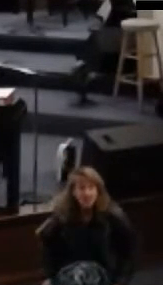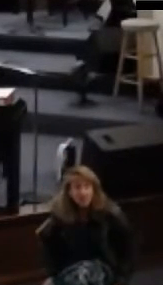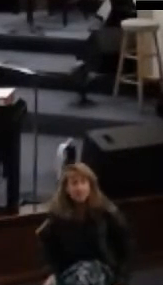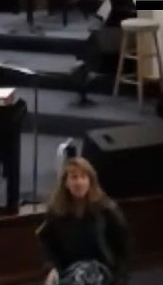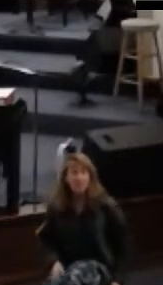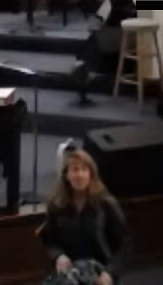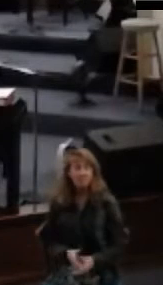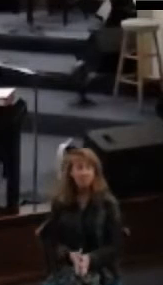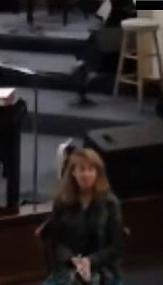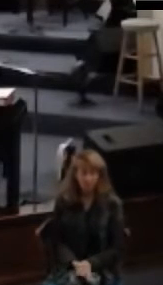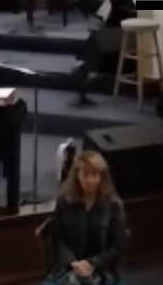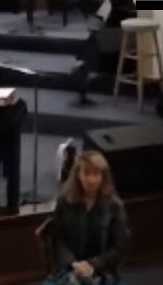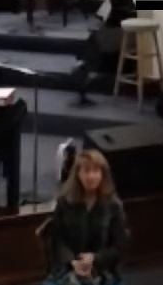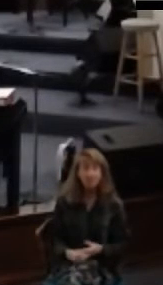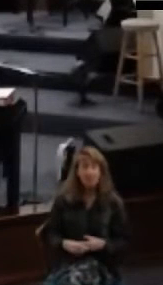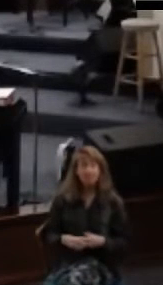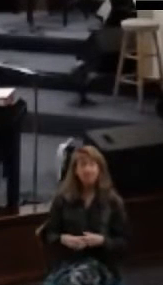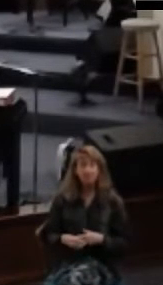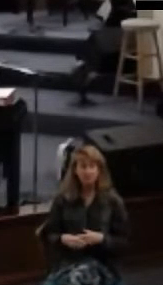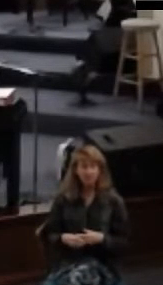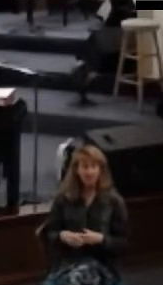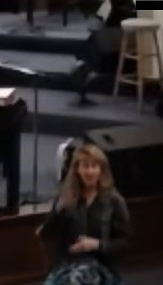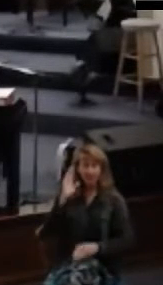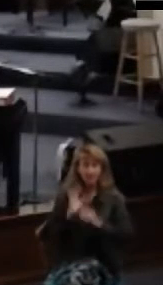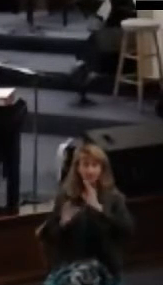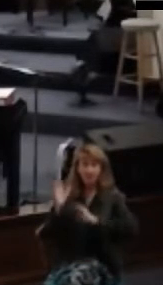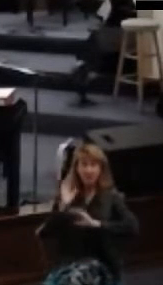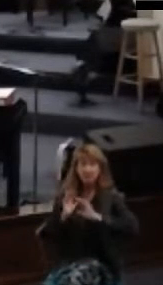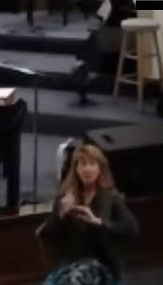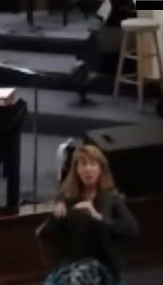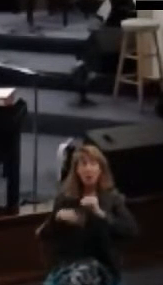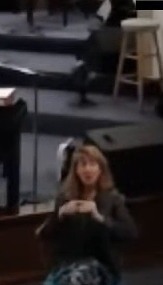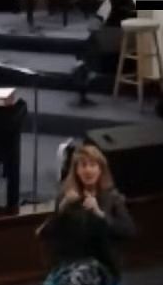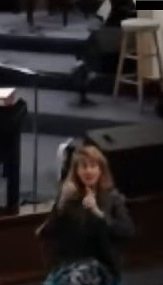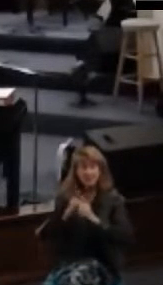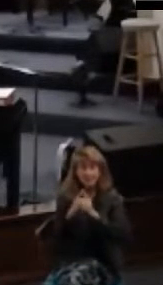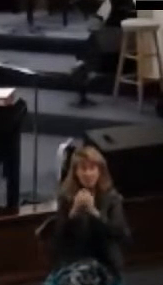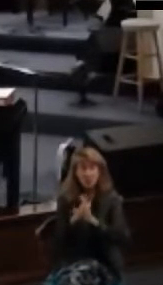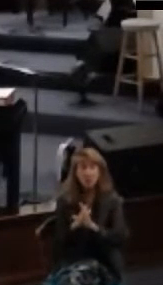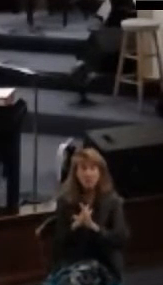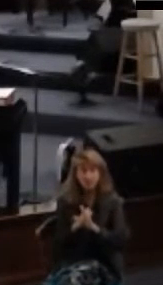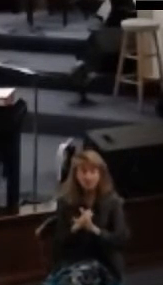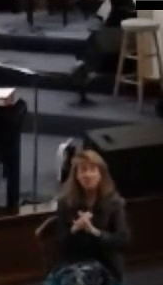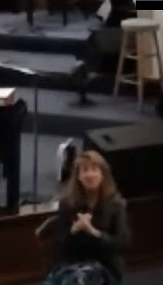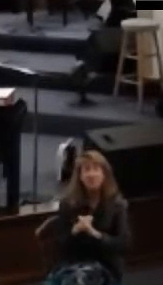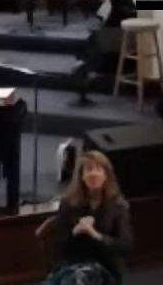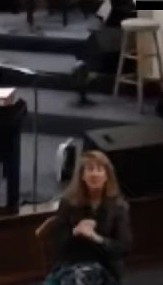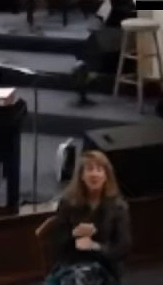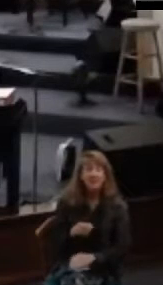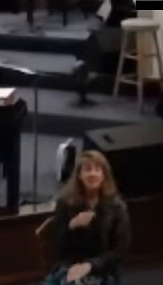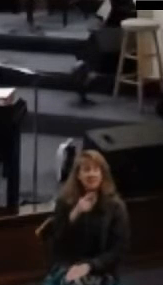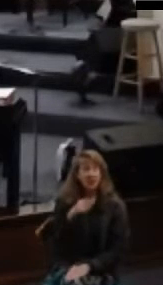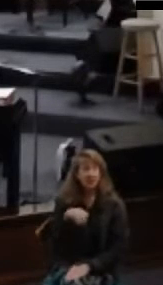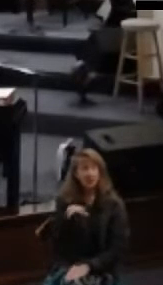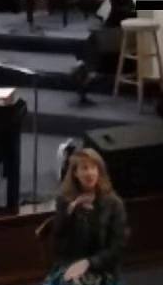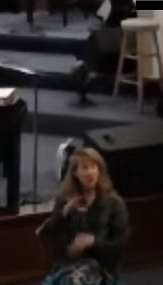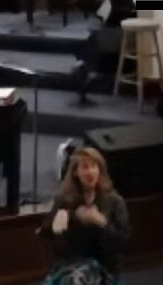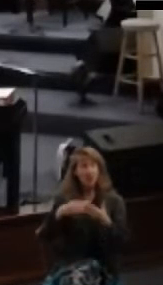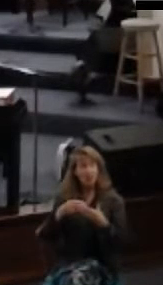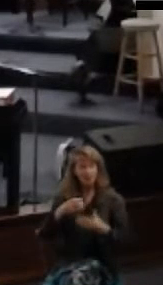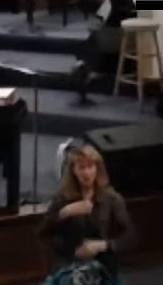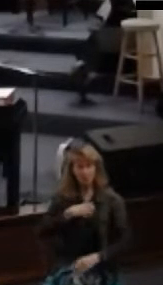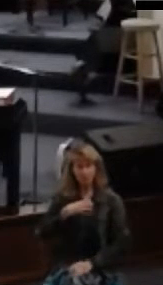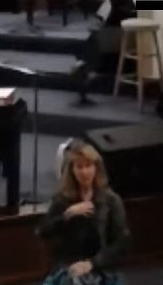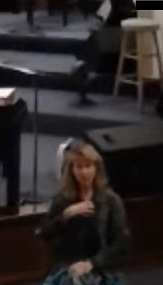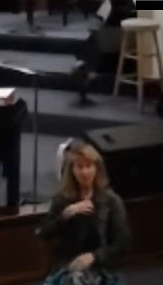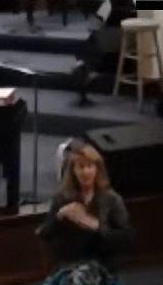verse 1. In those days, when the number of disciples was increasing, the Hellenistic Jews among them complained